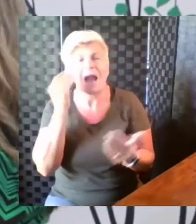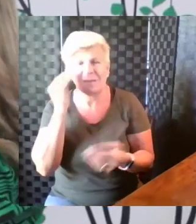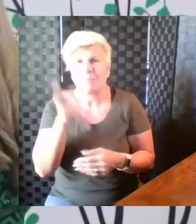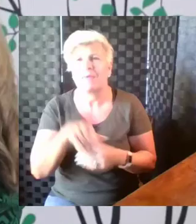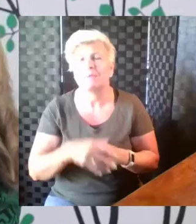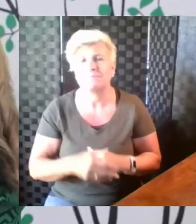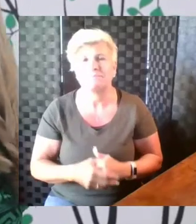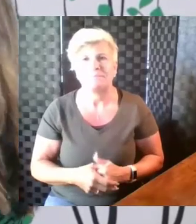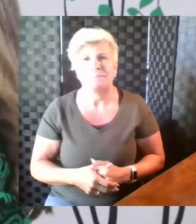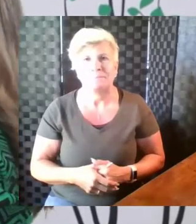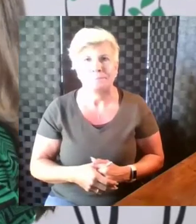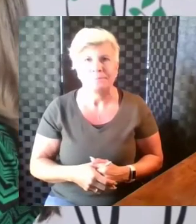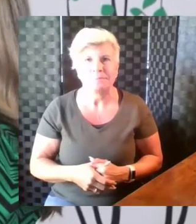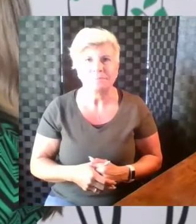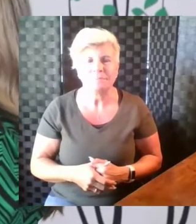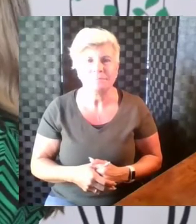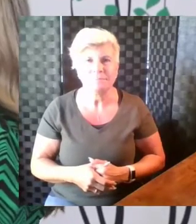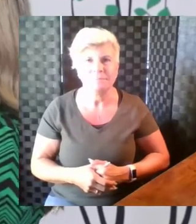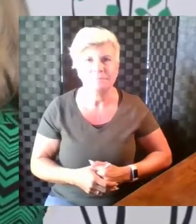that.